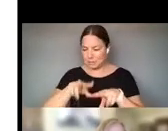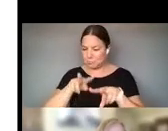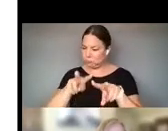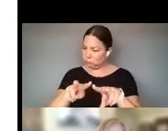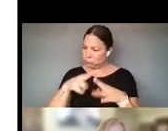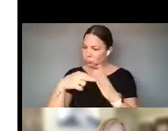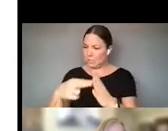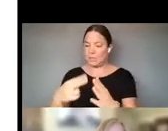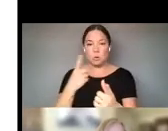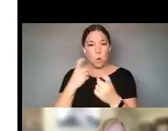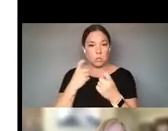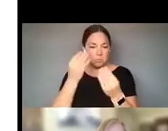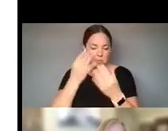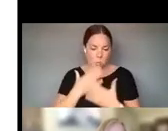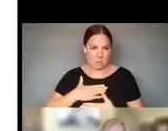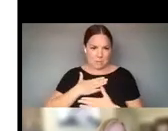let us know.